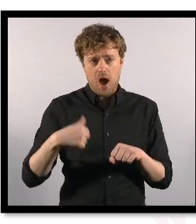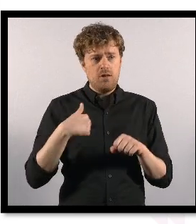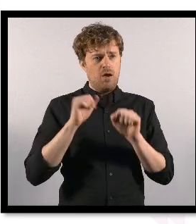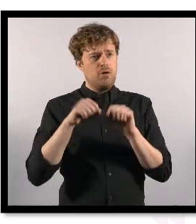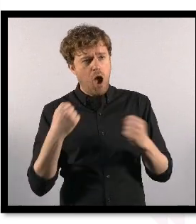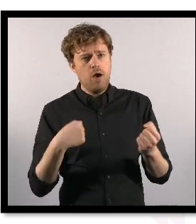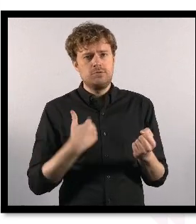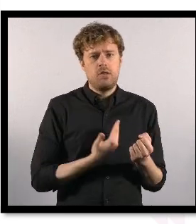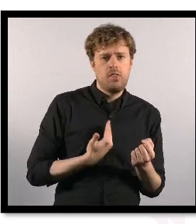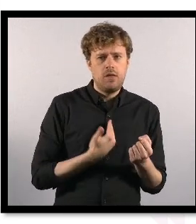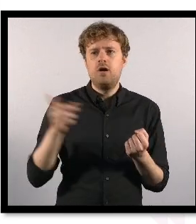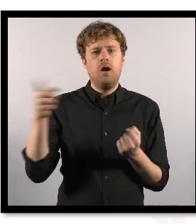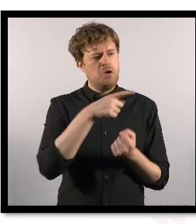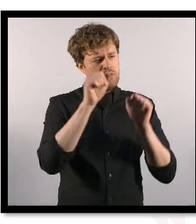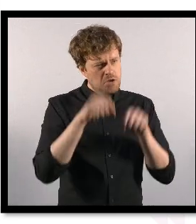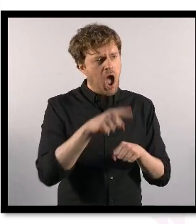city, so you're very welcome here.